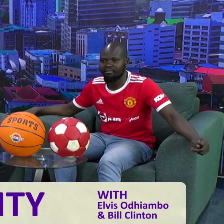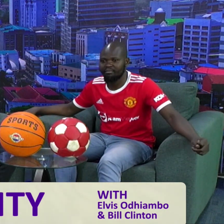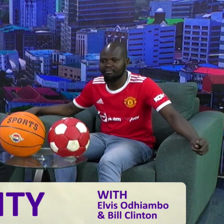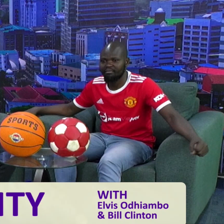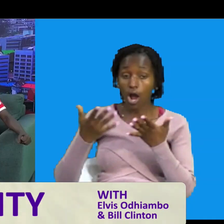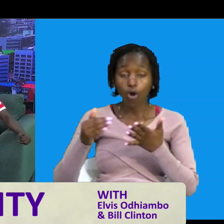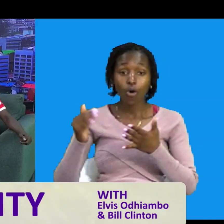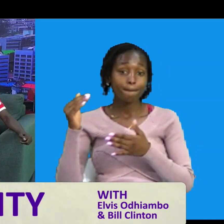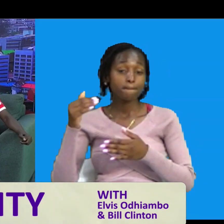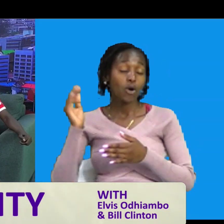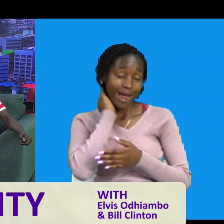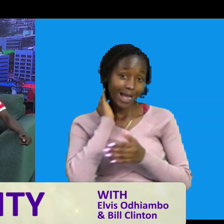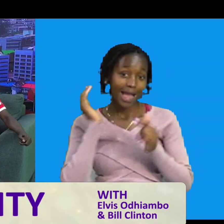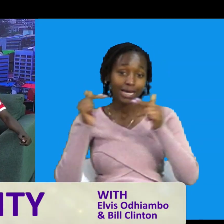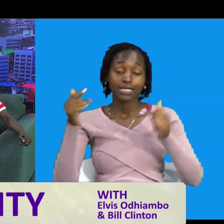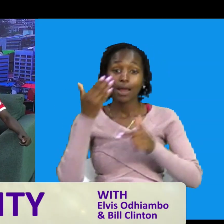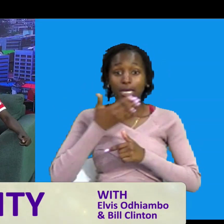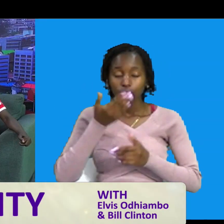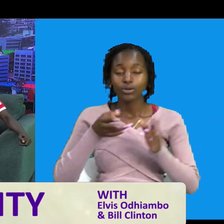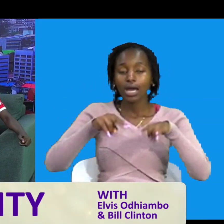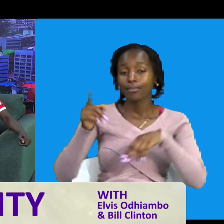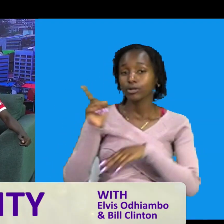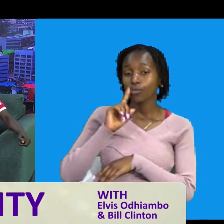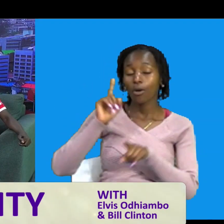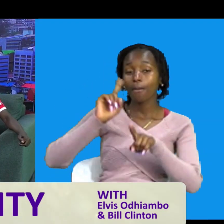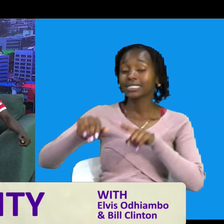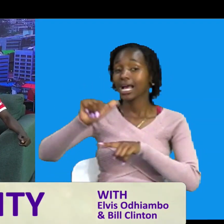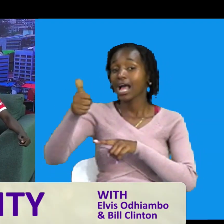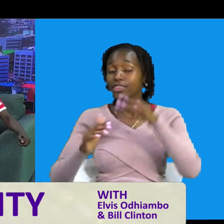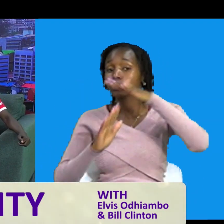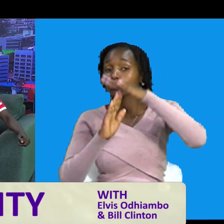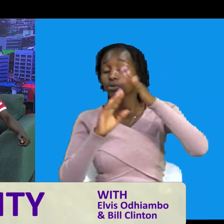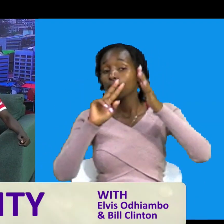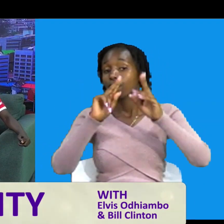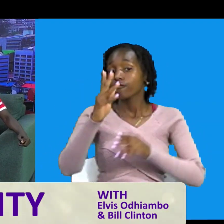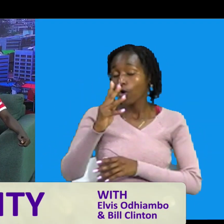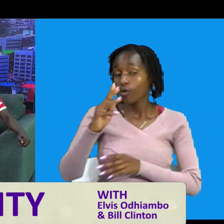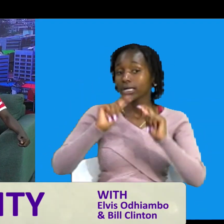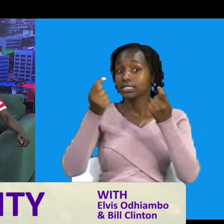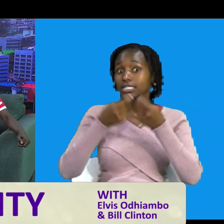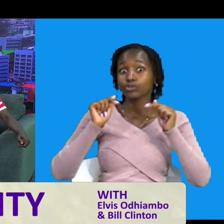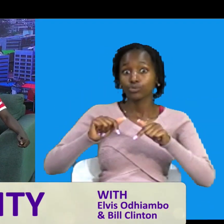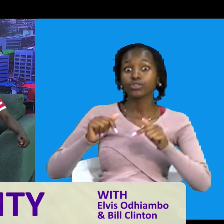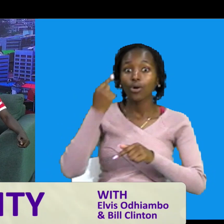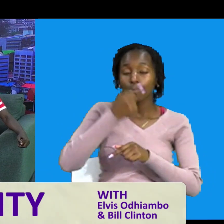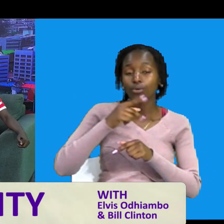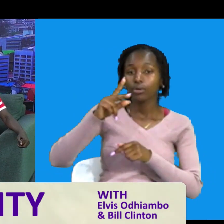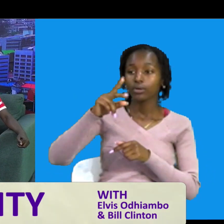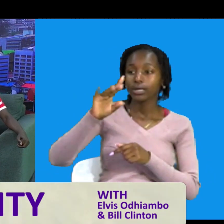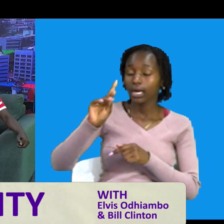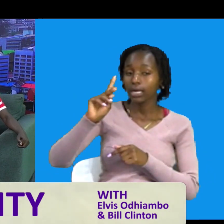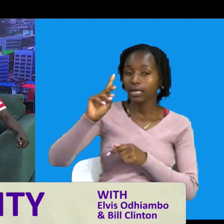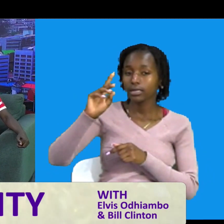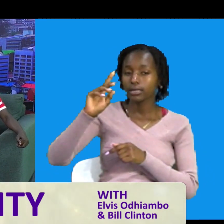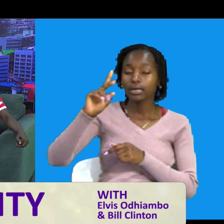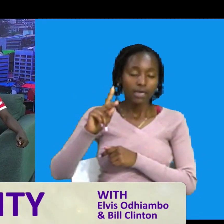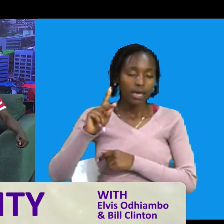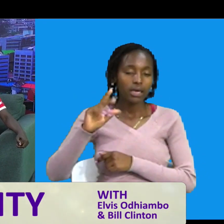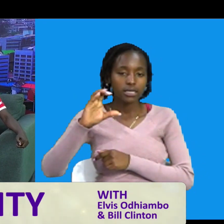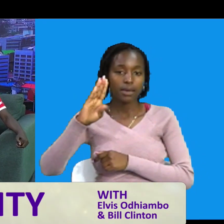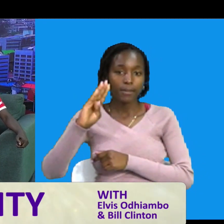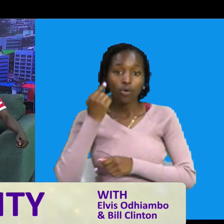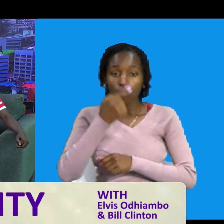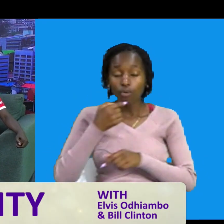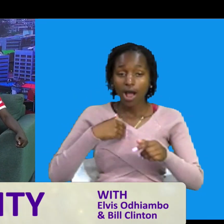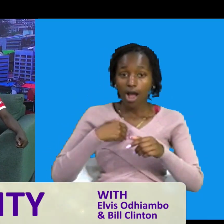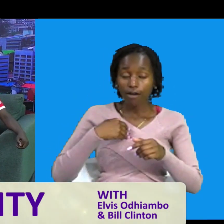Bidco tomorrow. But then again, also another top 4 team, in action today is KCB. They are playing against Ulinzi Stars at home.